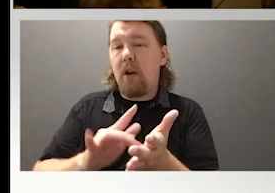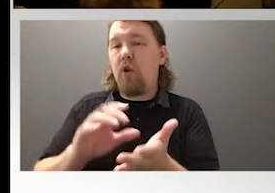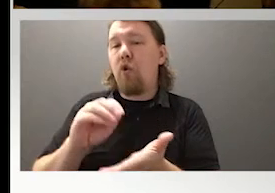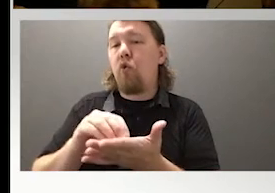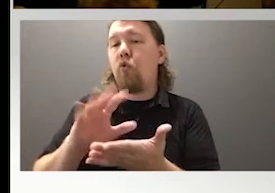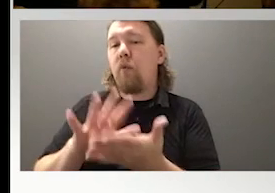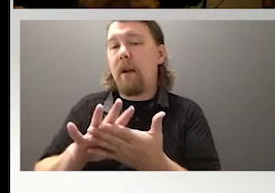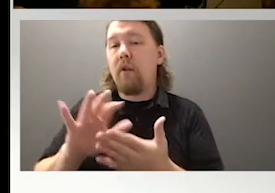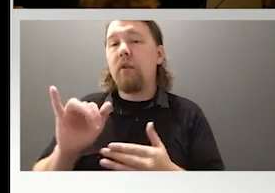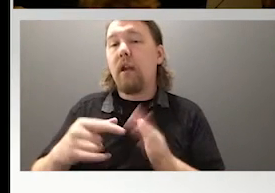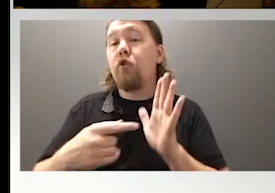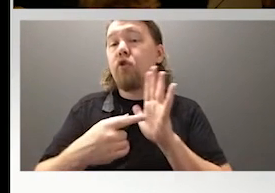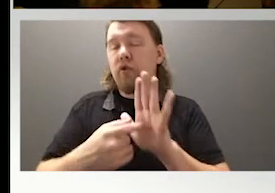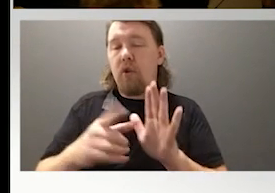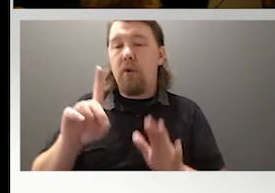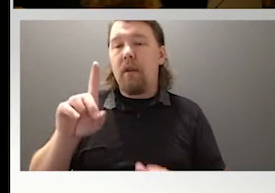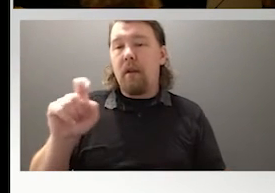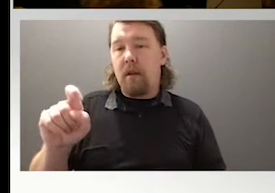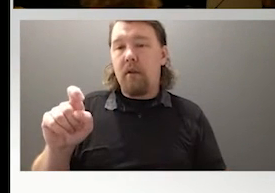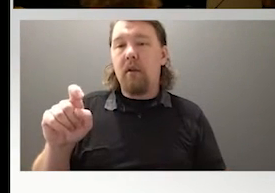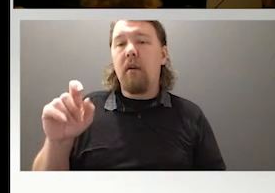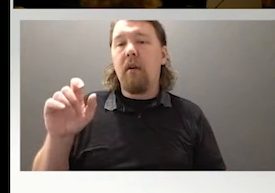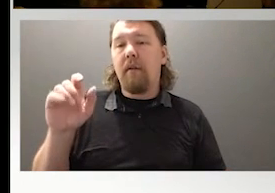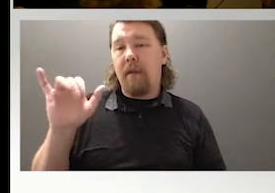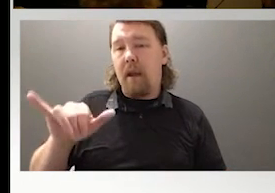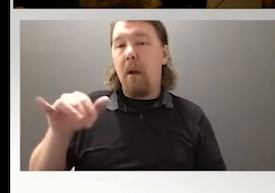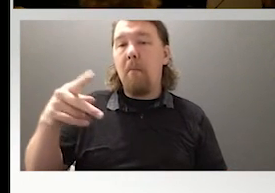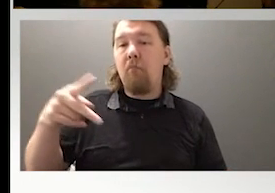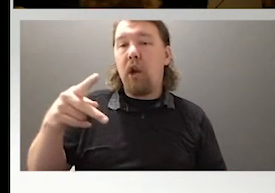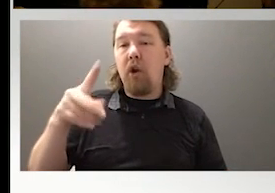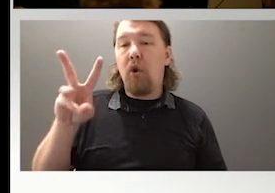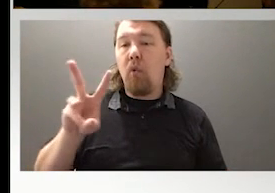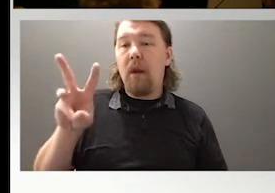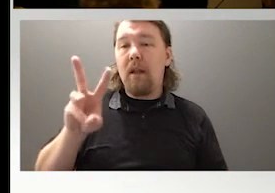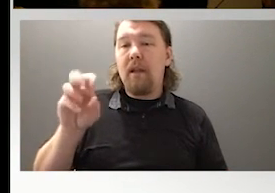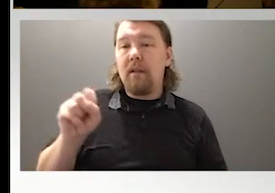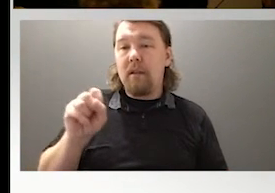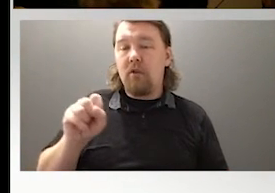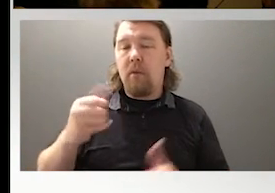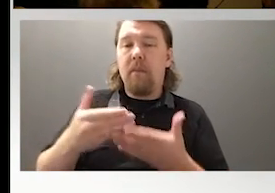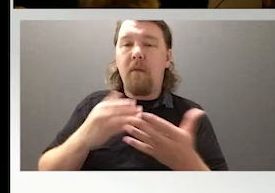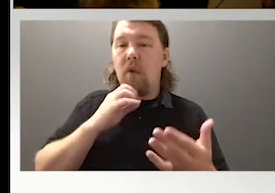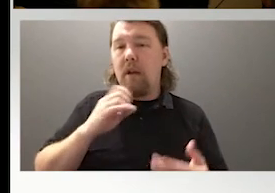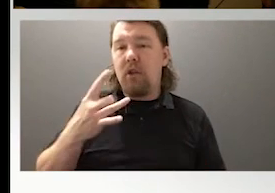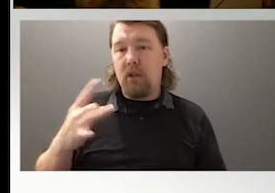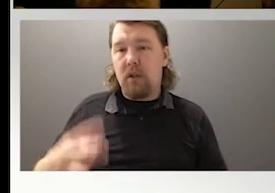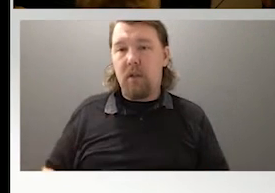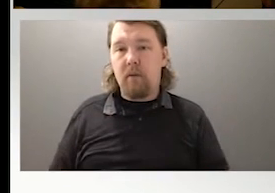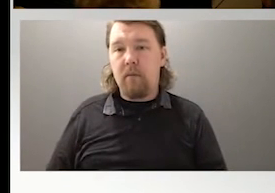records that document a diagnosis of Prader-Willi prior to the age of 18.